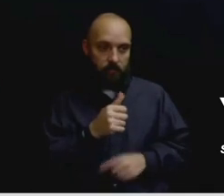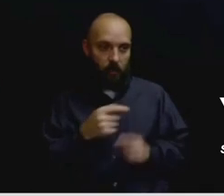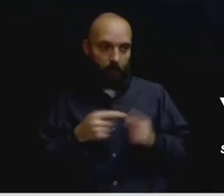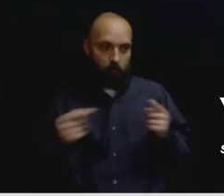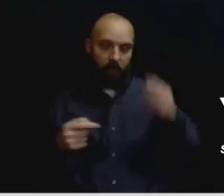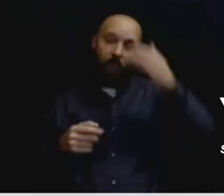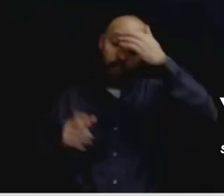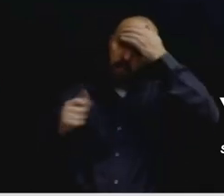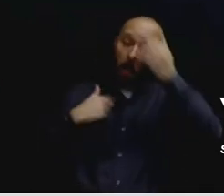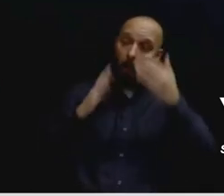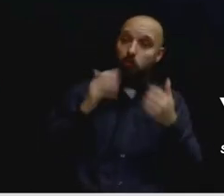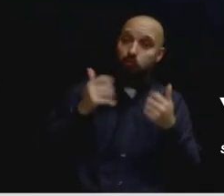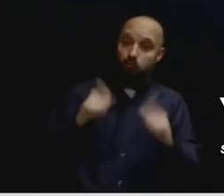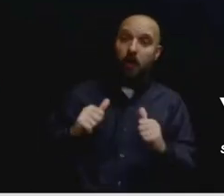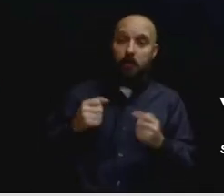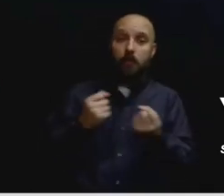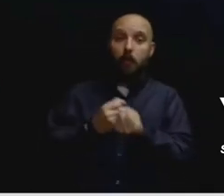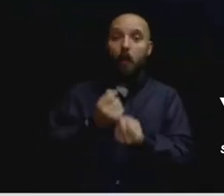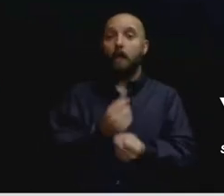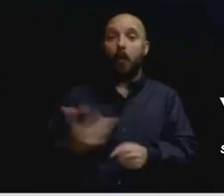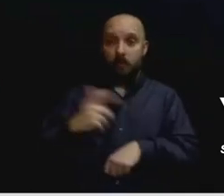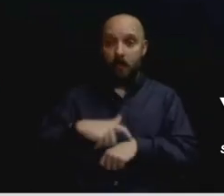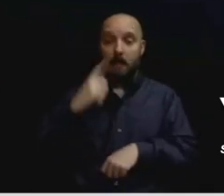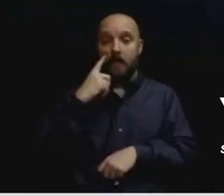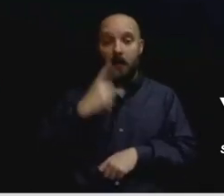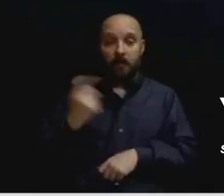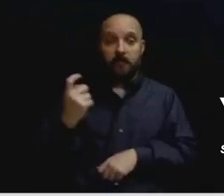supports multiple times because